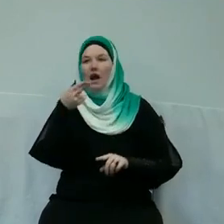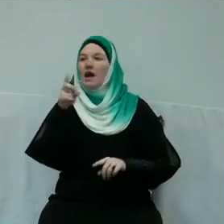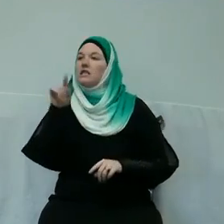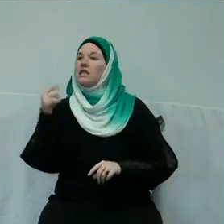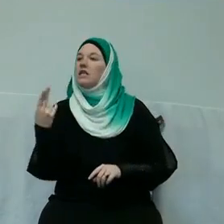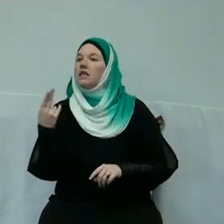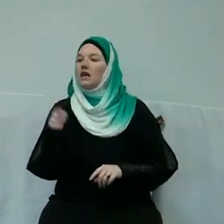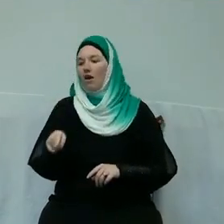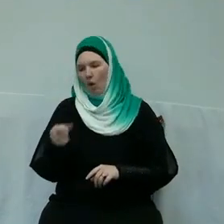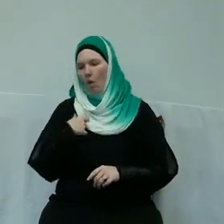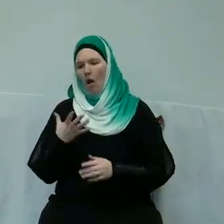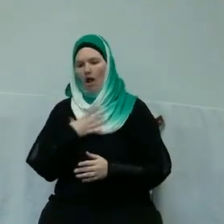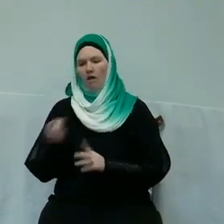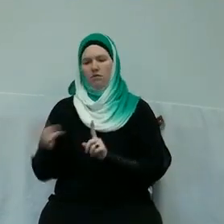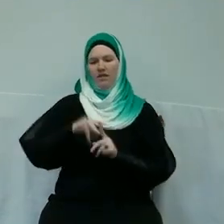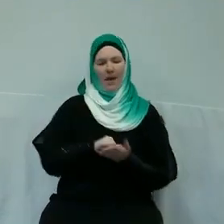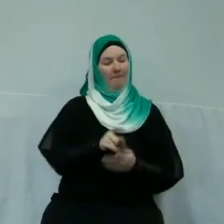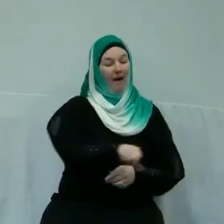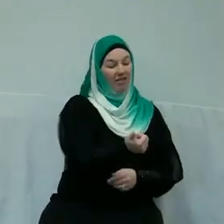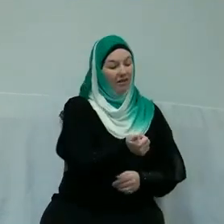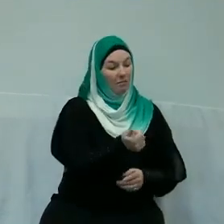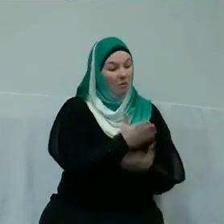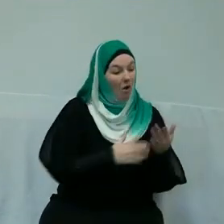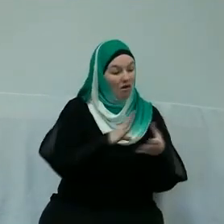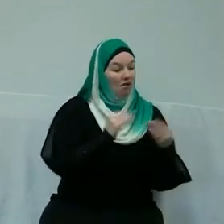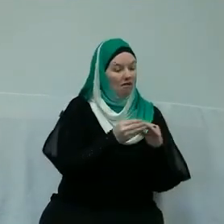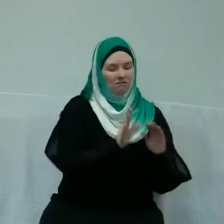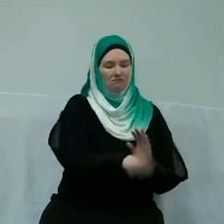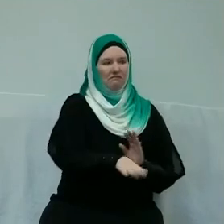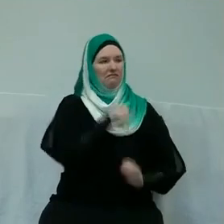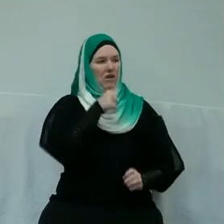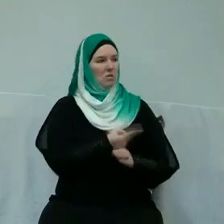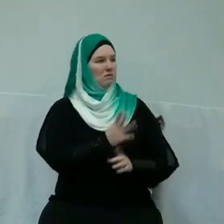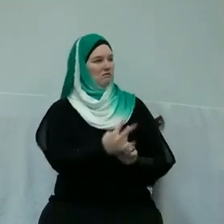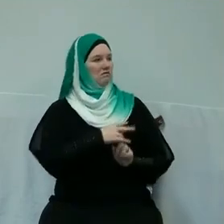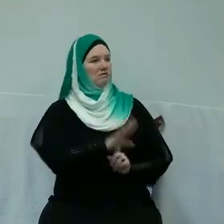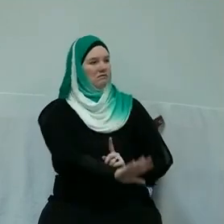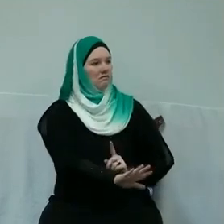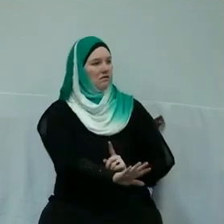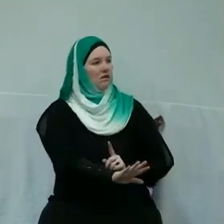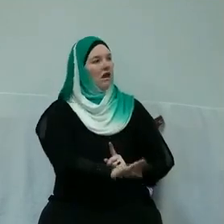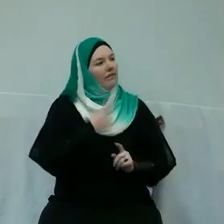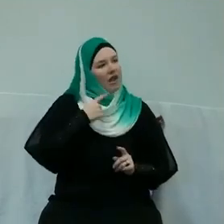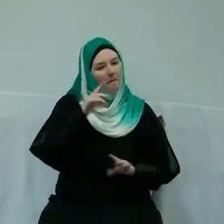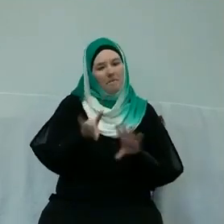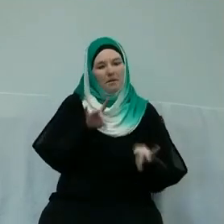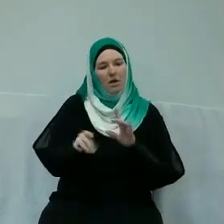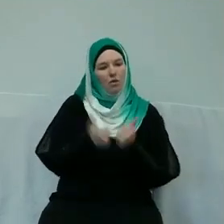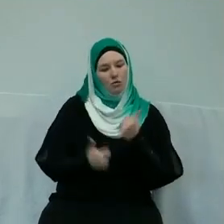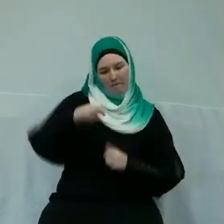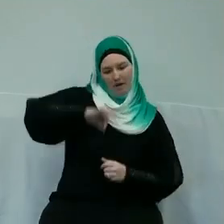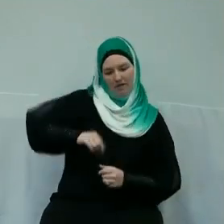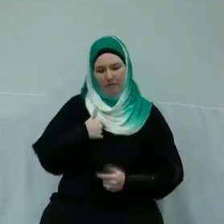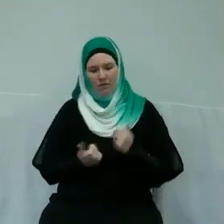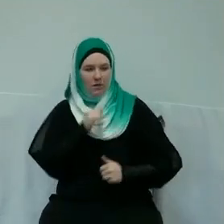what is convenient. Or what is easy, or what is they think beneficial to them, to their